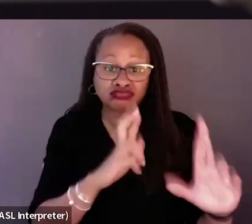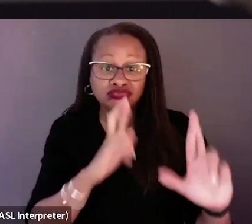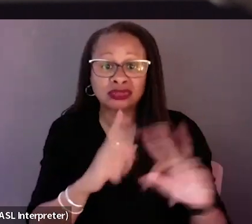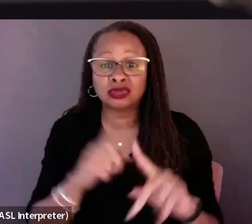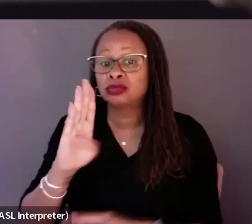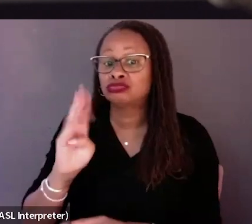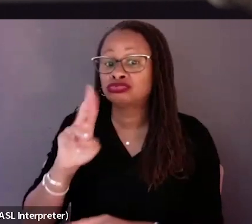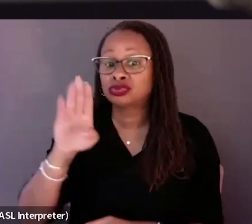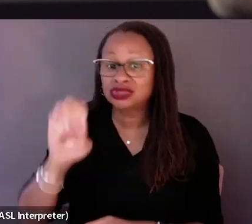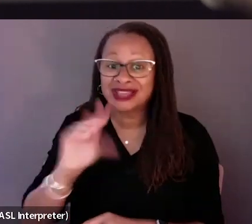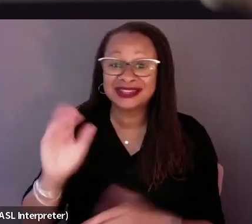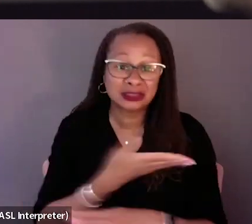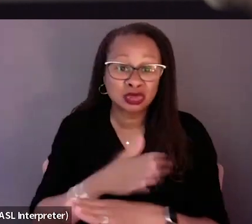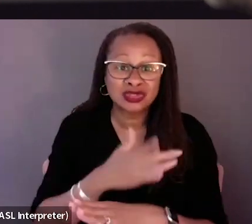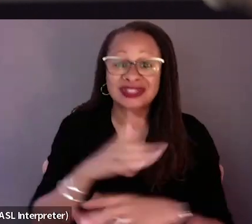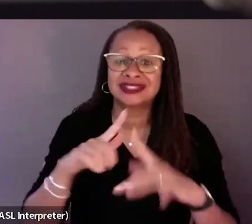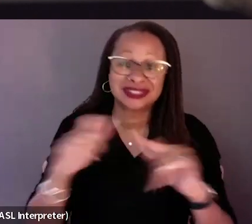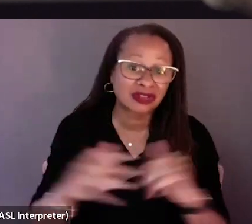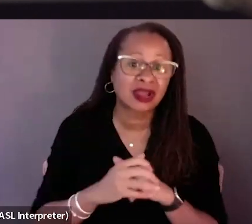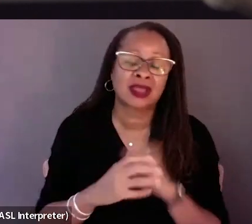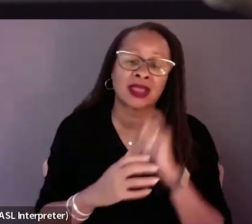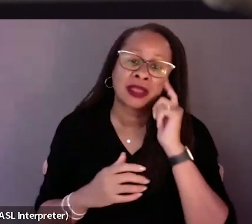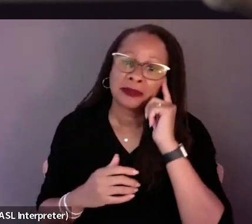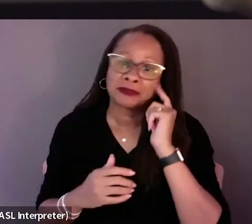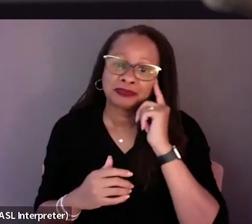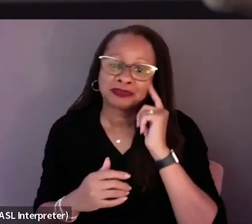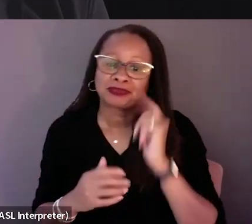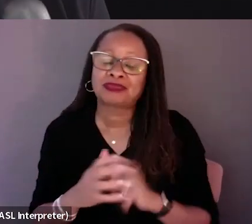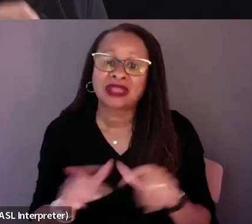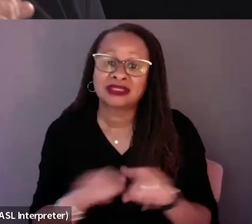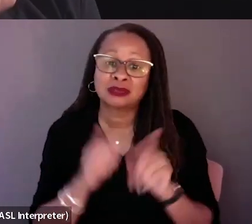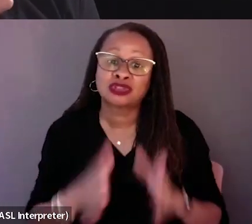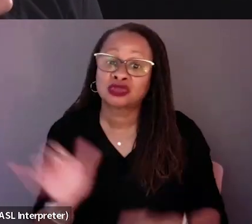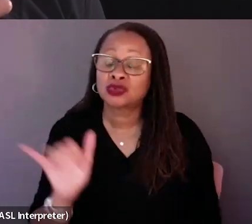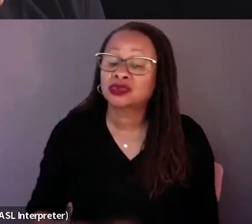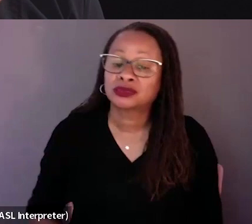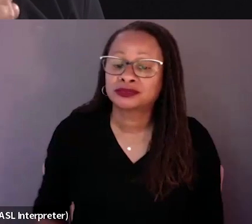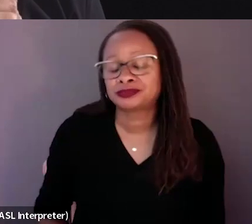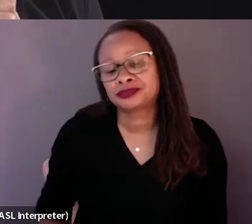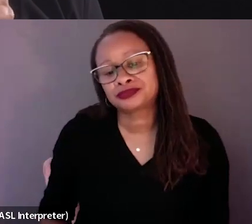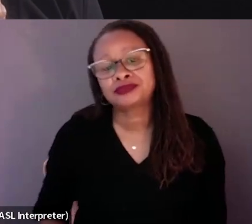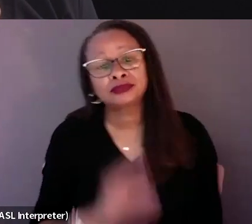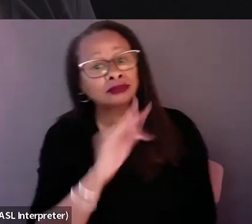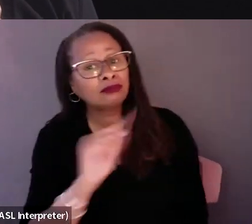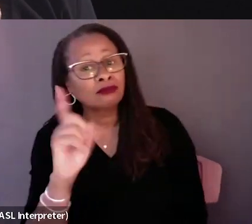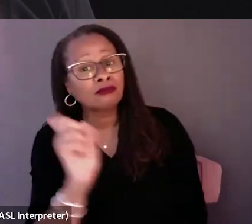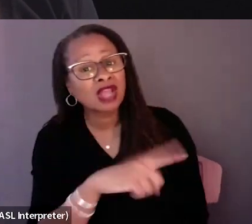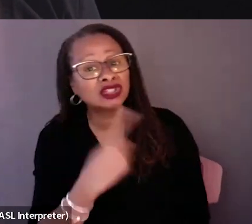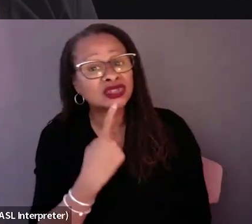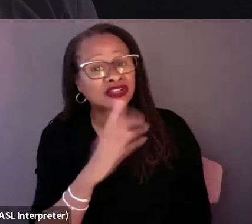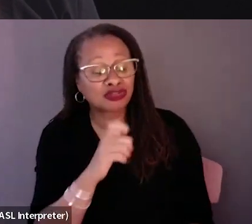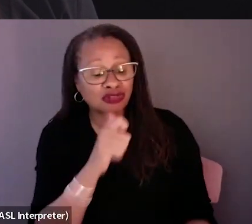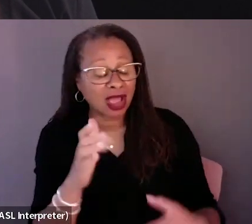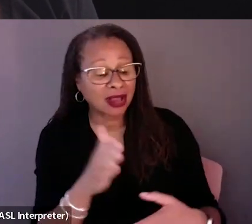and like his music, and him also as a person. Who, you said you're not a musician, but who did